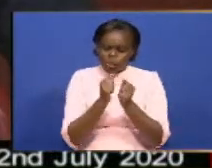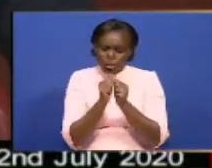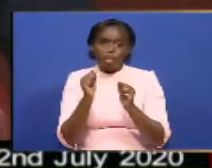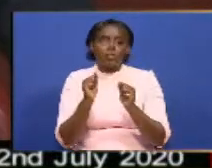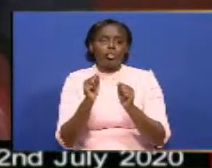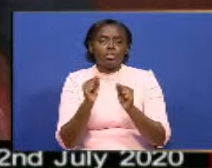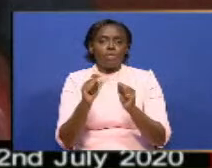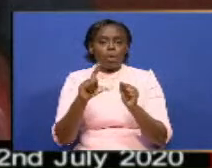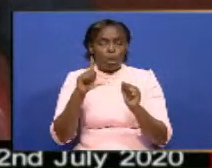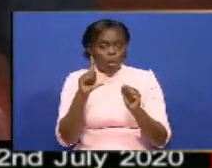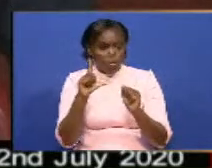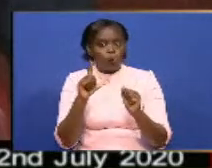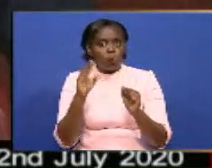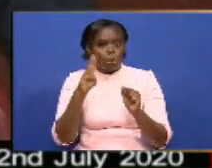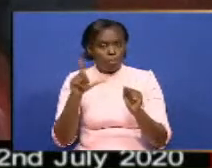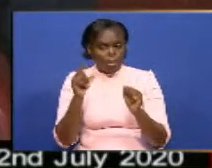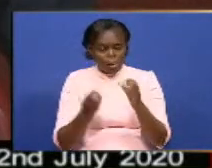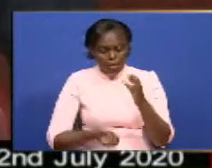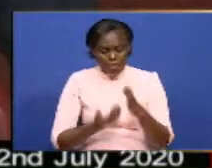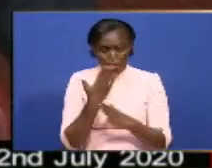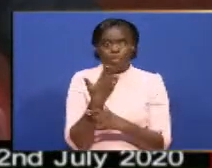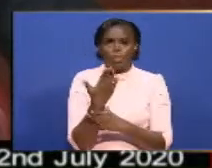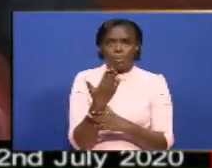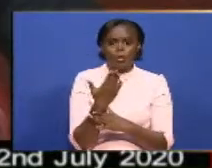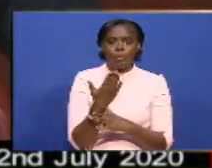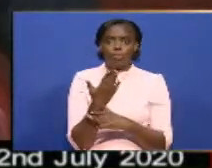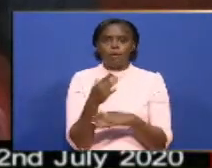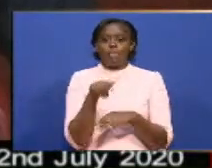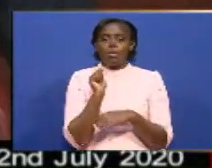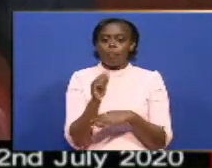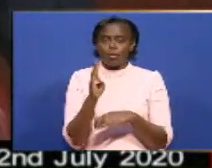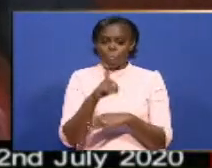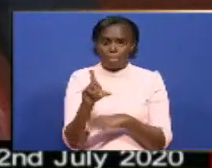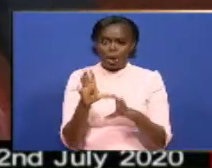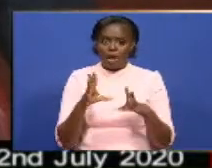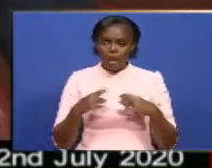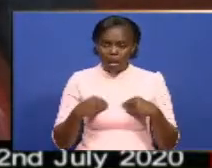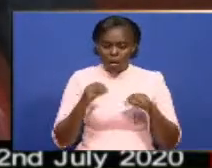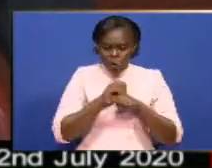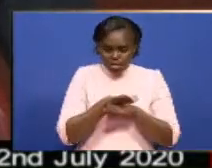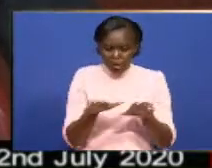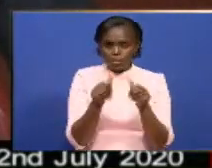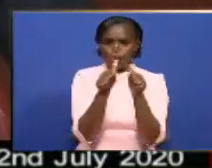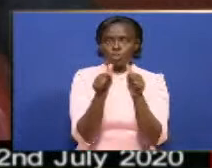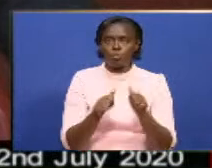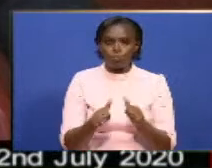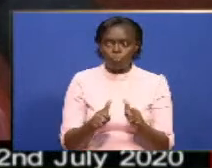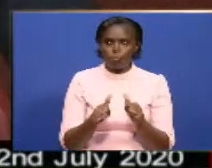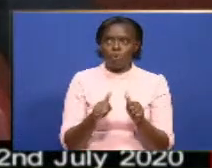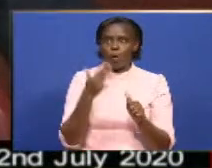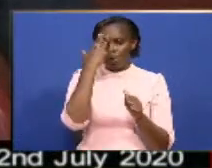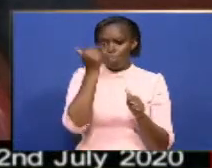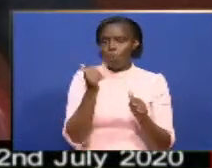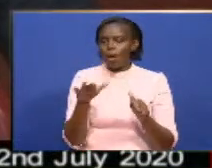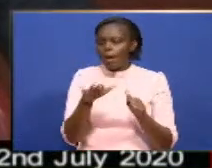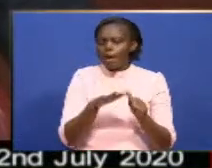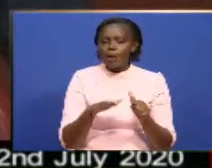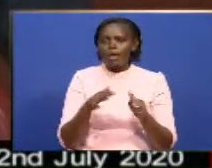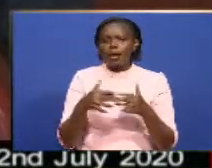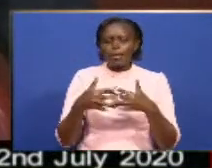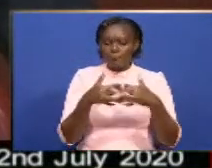that whatever bill we come up with is a bill that allows integration. Because places like